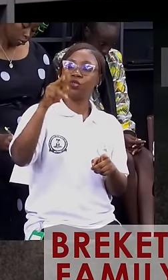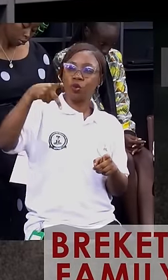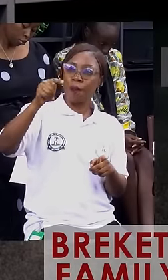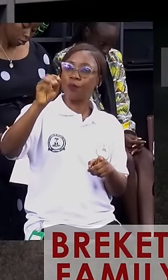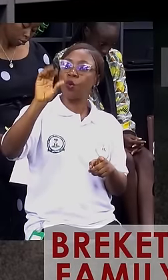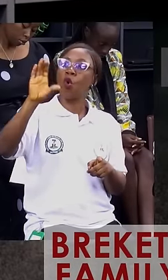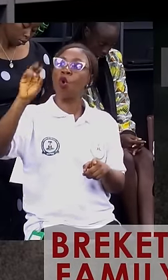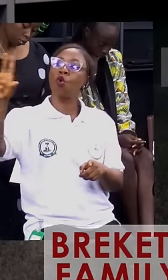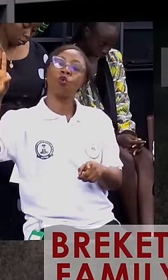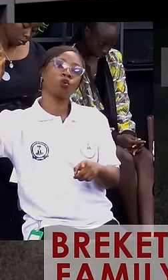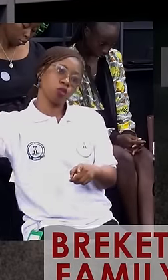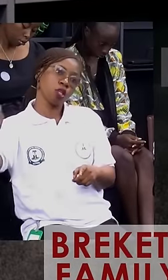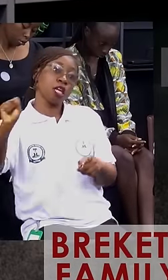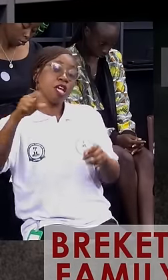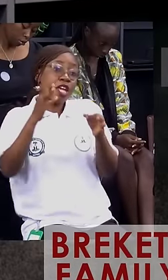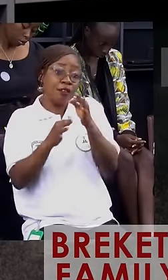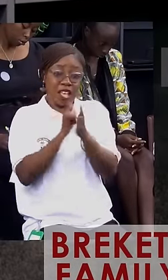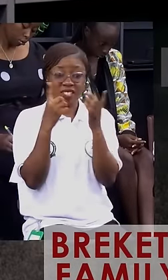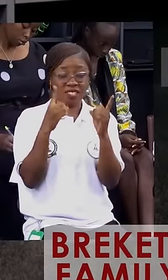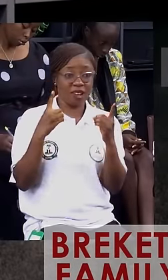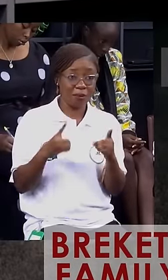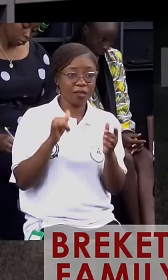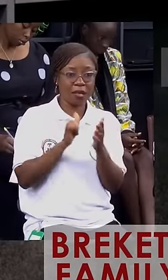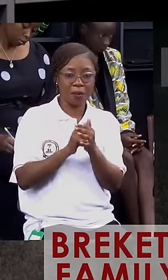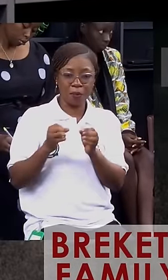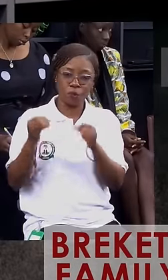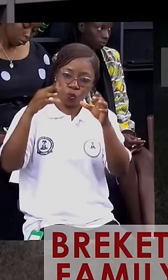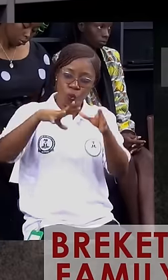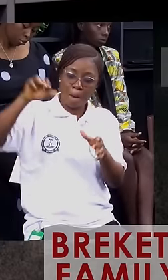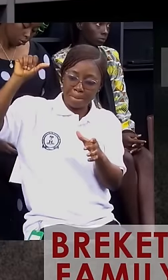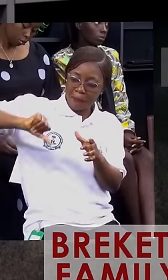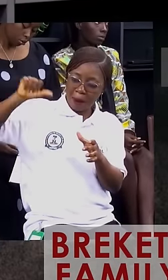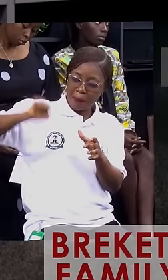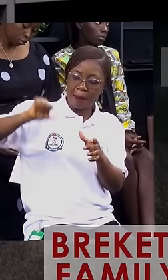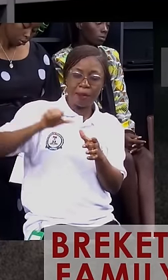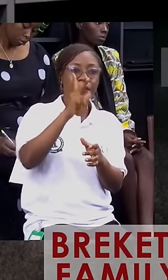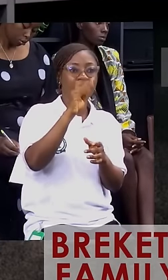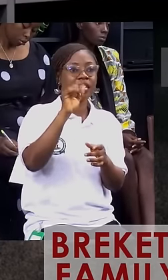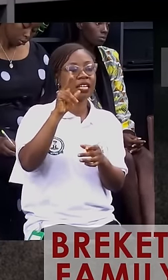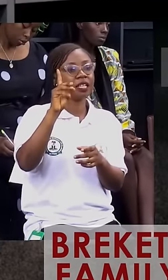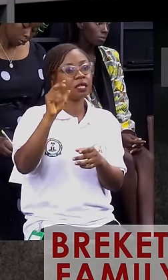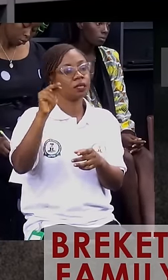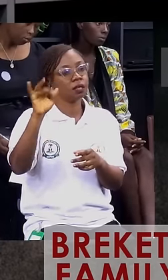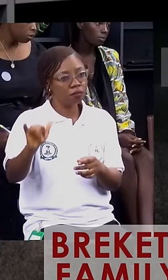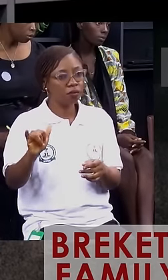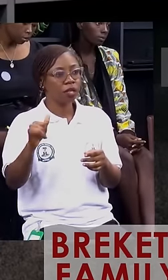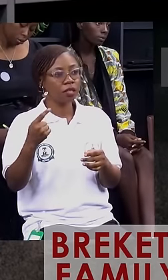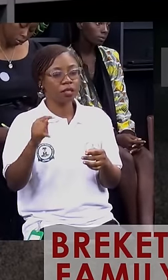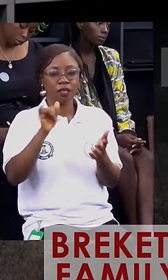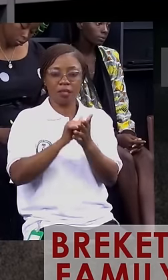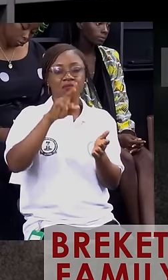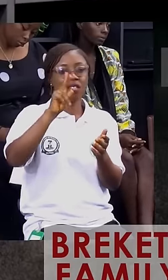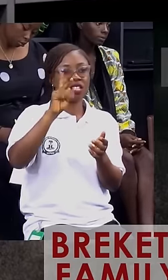When that skin infection is present, it just throws the toxins to the kidney and knocks down the kidneys, and then the kidney